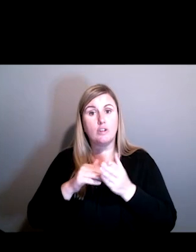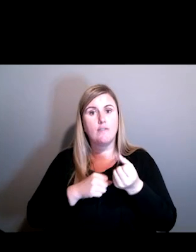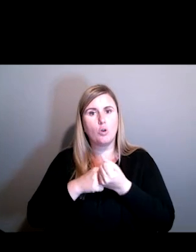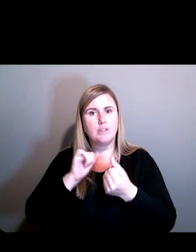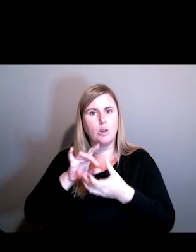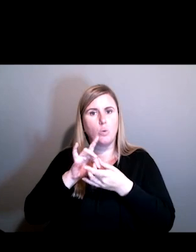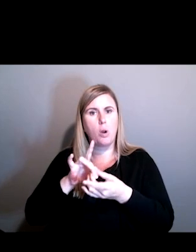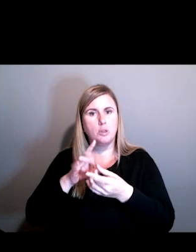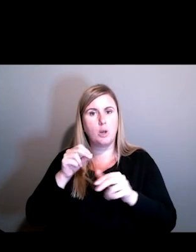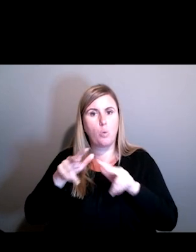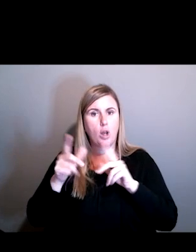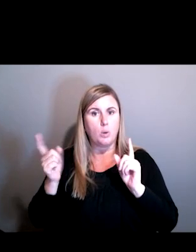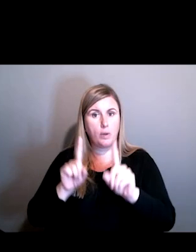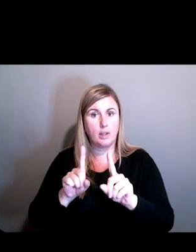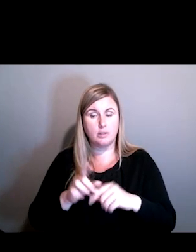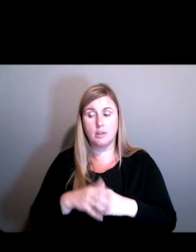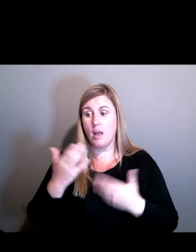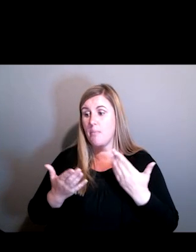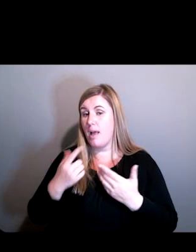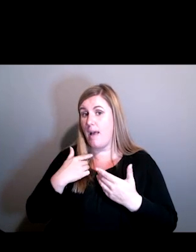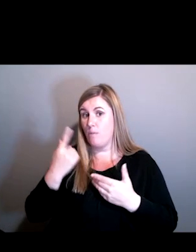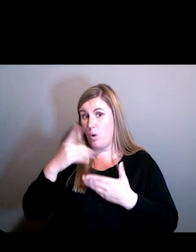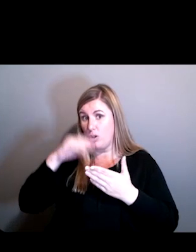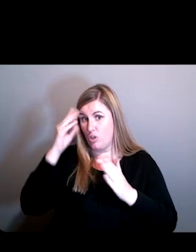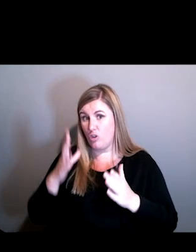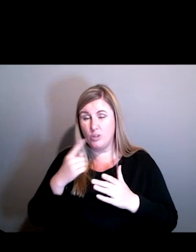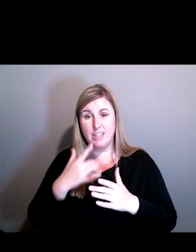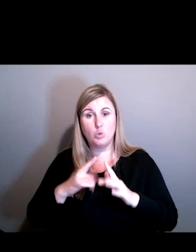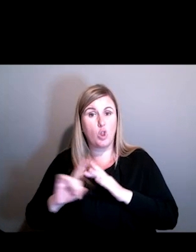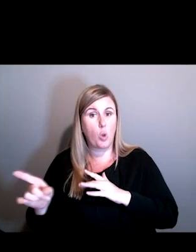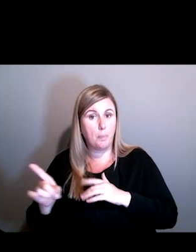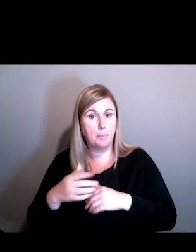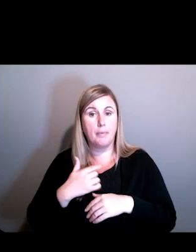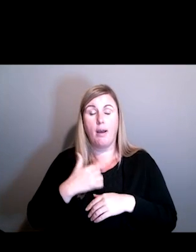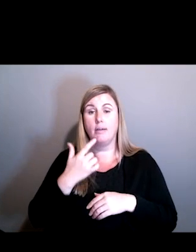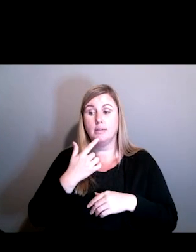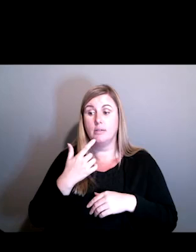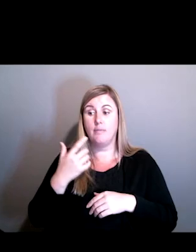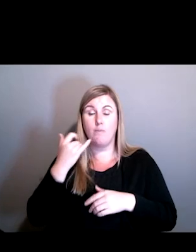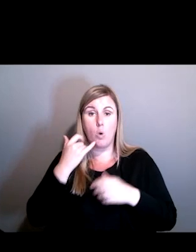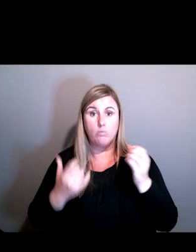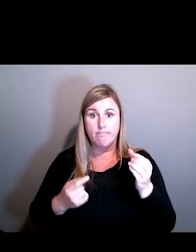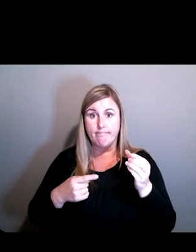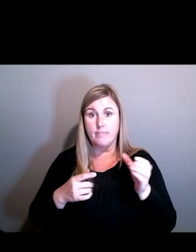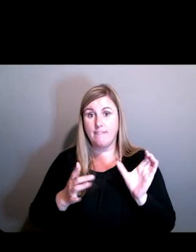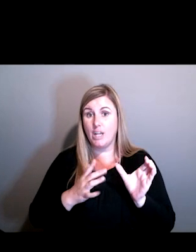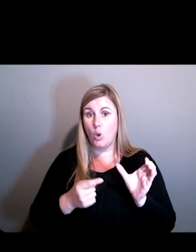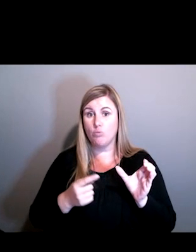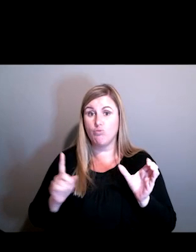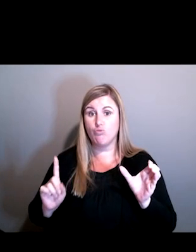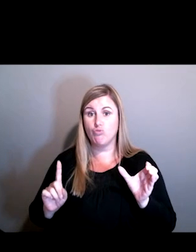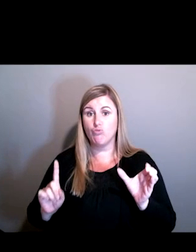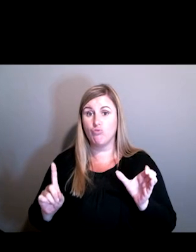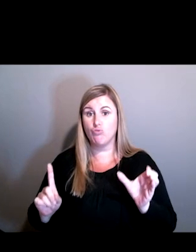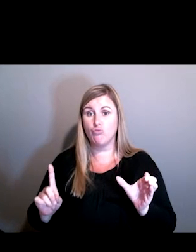reinforce that cooperation and walking with us. So I might have a learner that tends to elope, and I will hold a phone and play a video as they